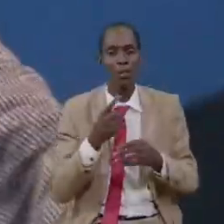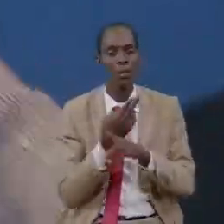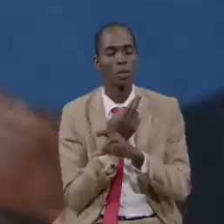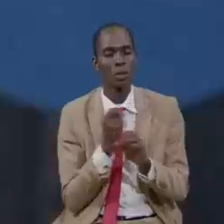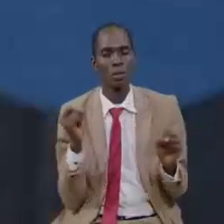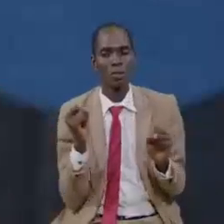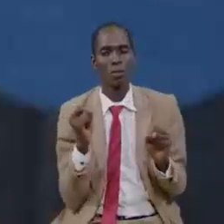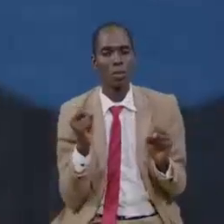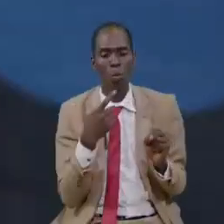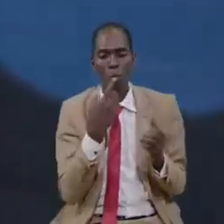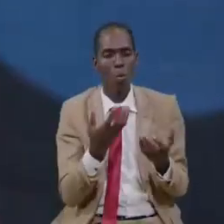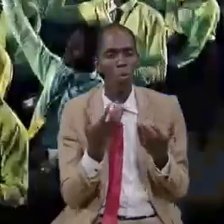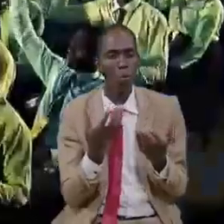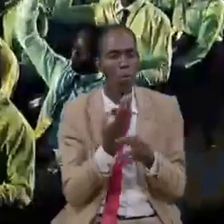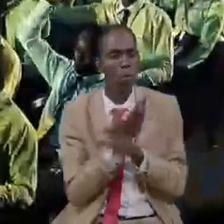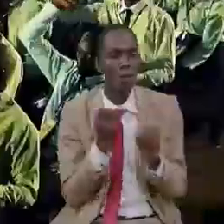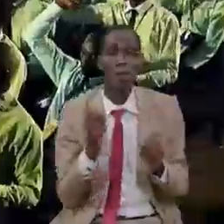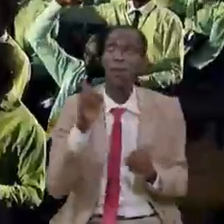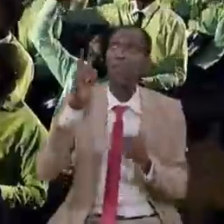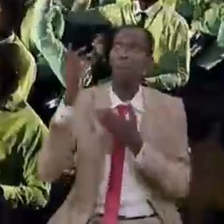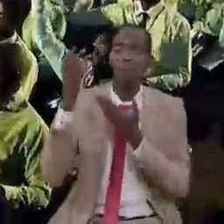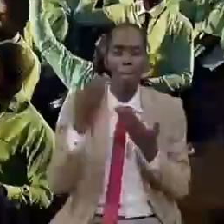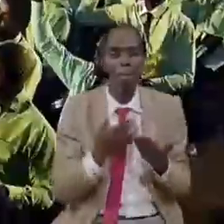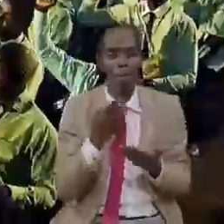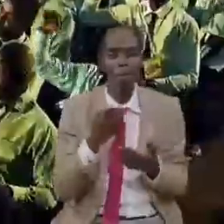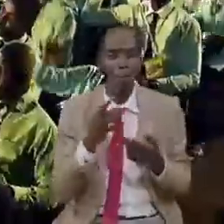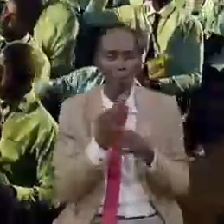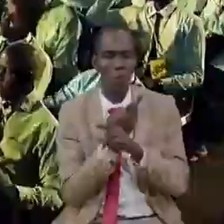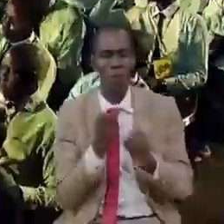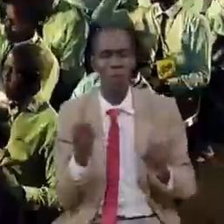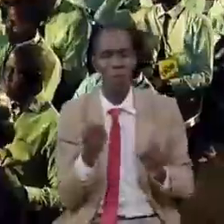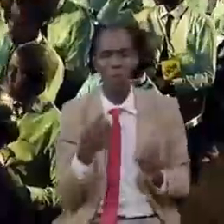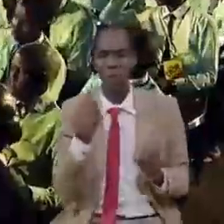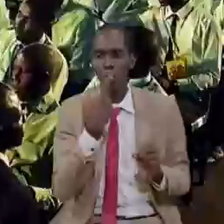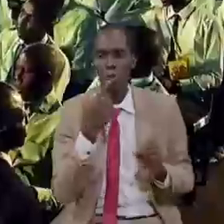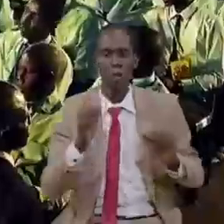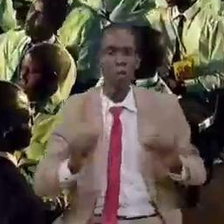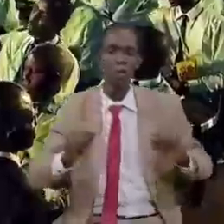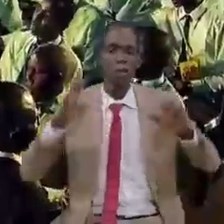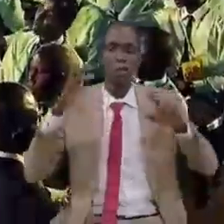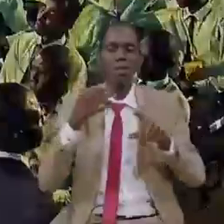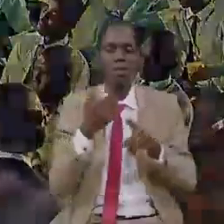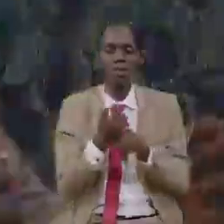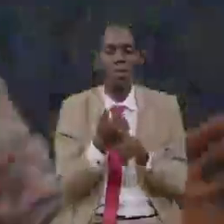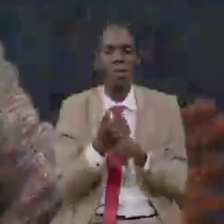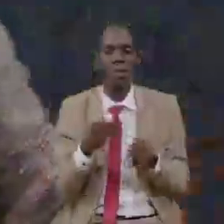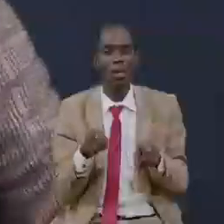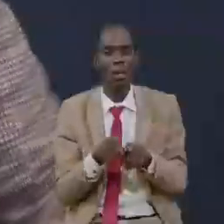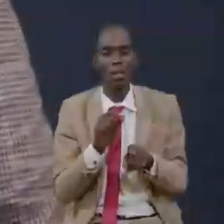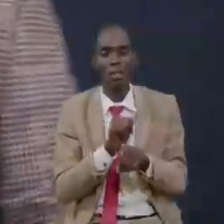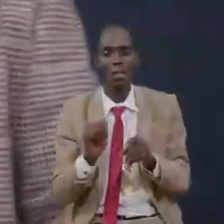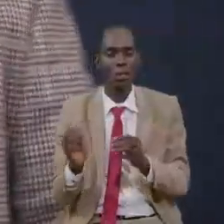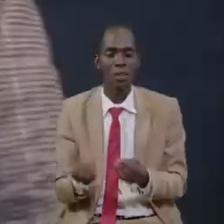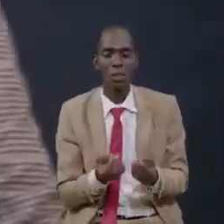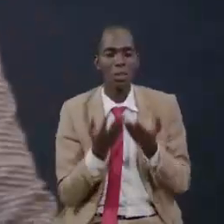I say he brings you redemption. Who gave himself a ransom for all to be